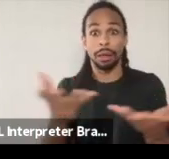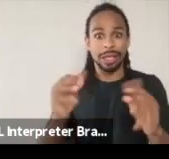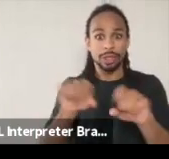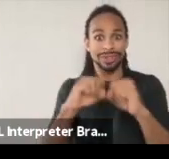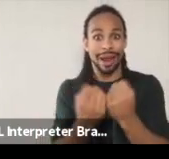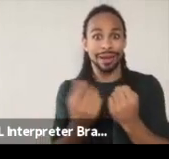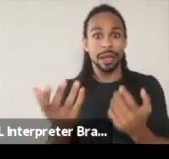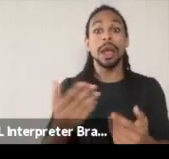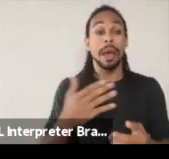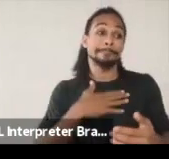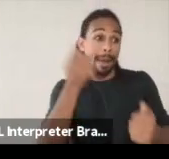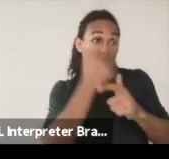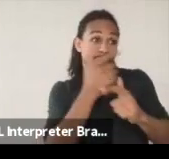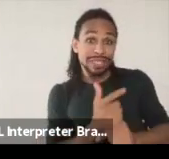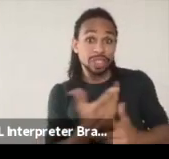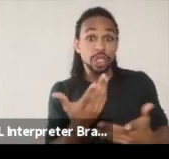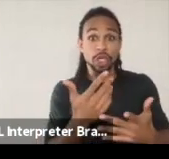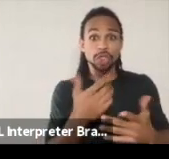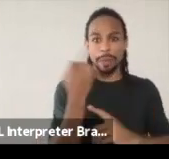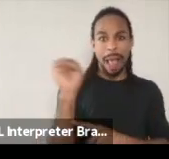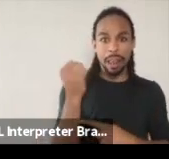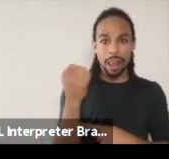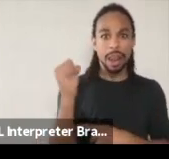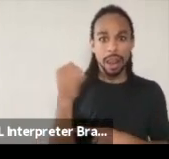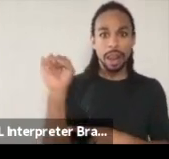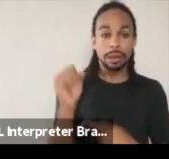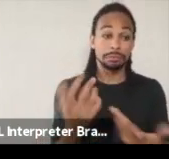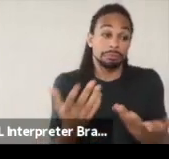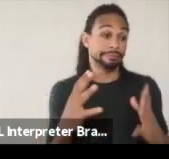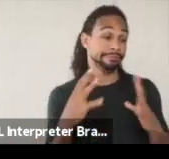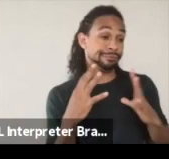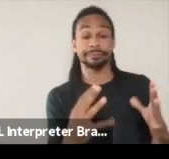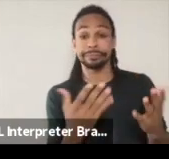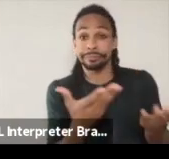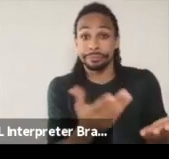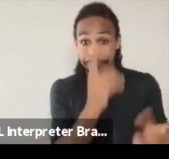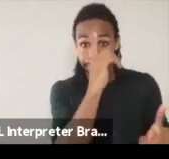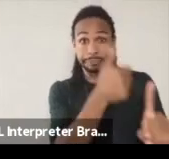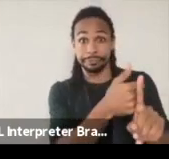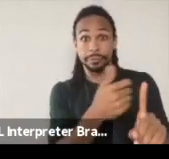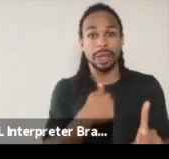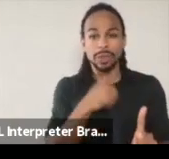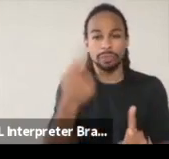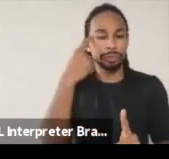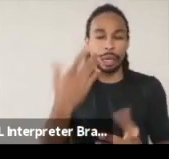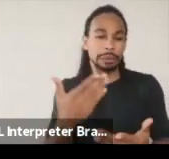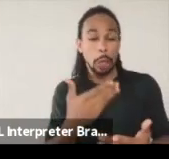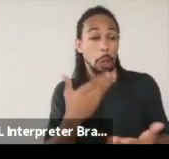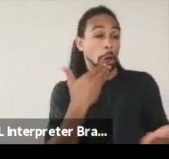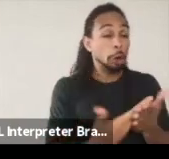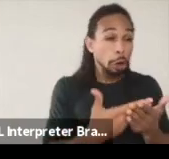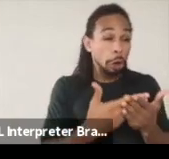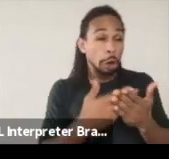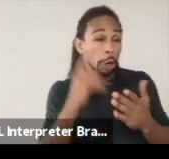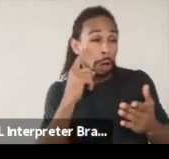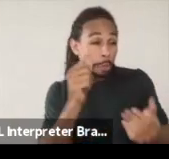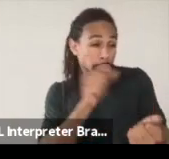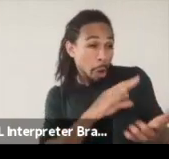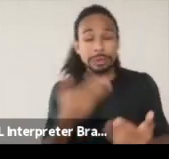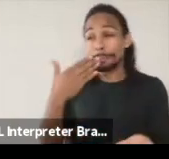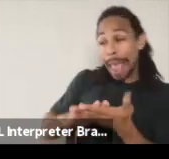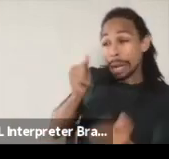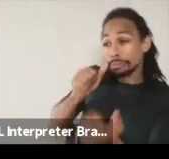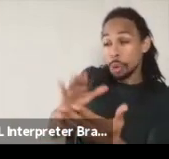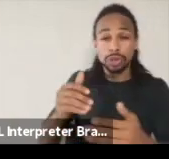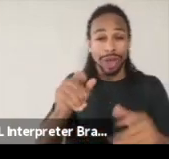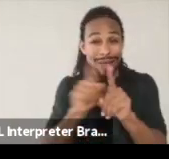think there's any such thing as a bad survivor or a good survivor in reality. And I do think that our industry